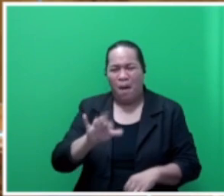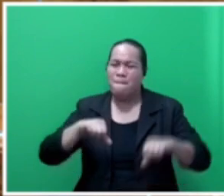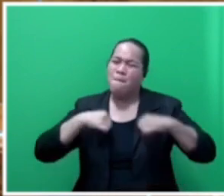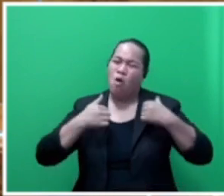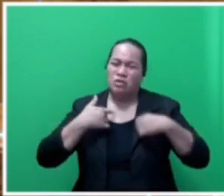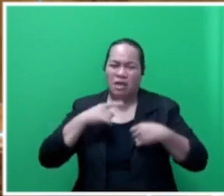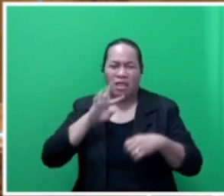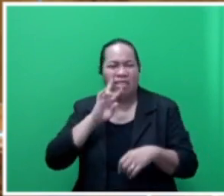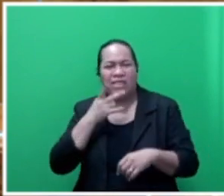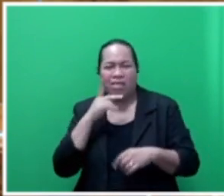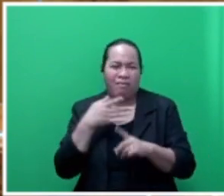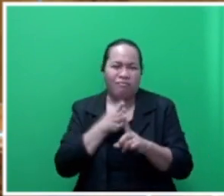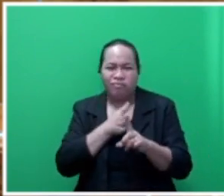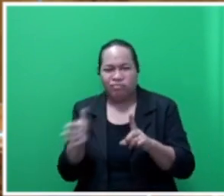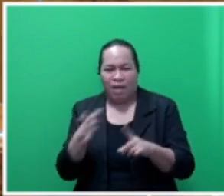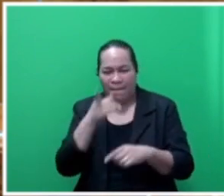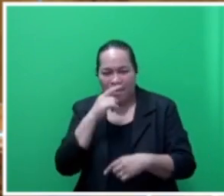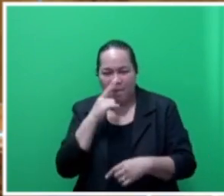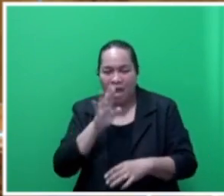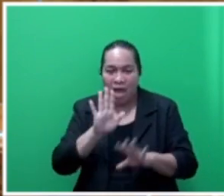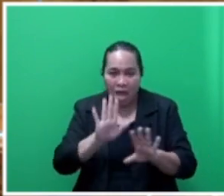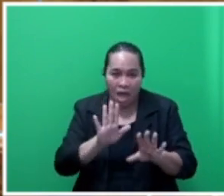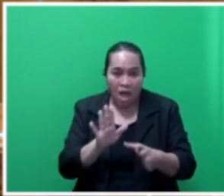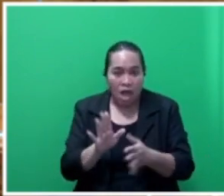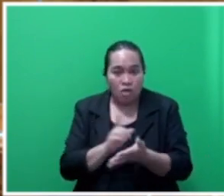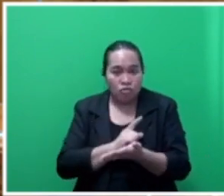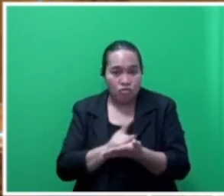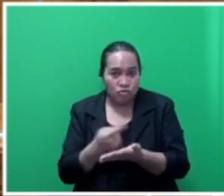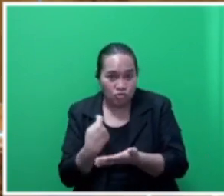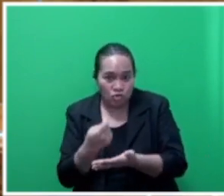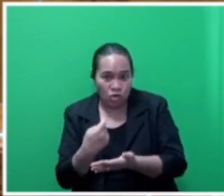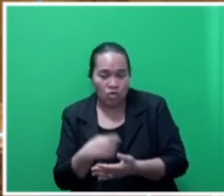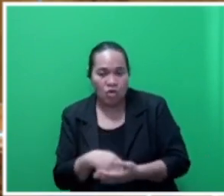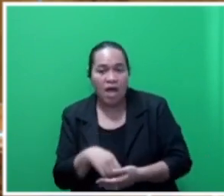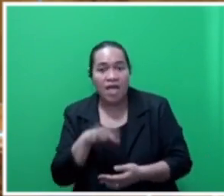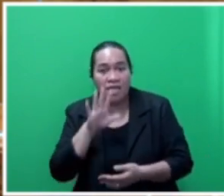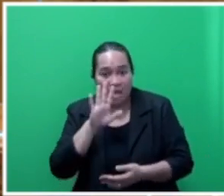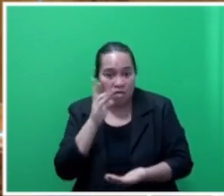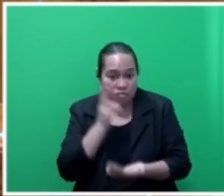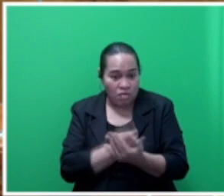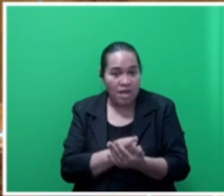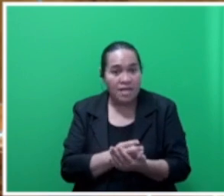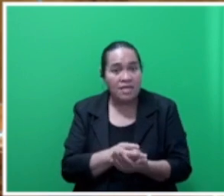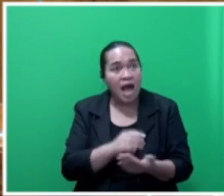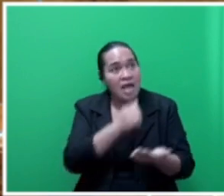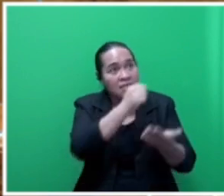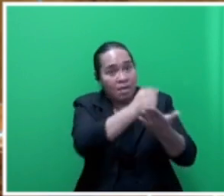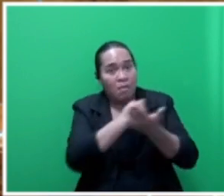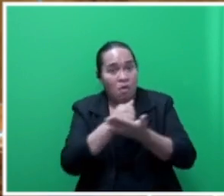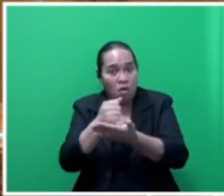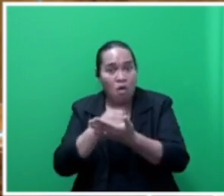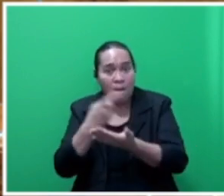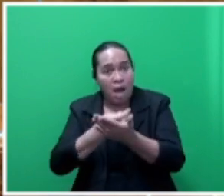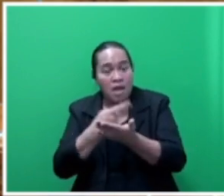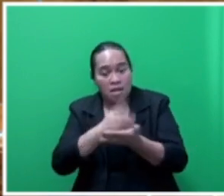people. Sir, sooner or later, the direct budget support will run out, and we have to consider